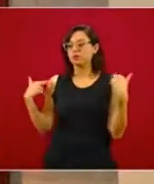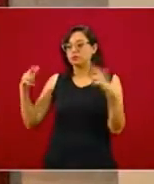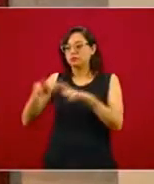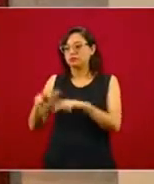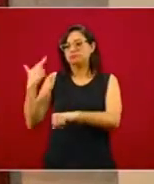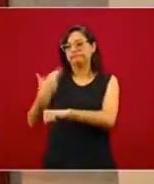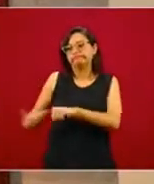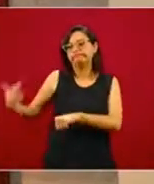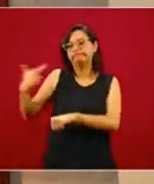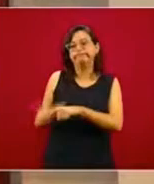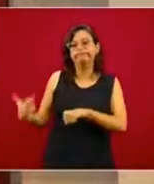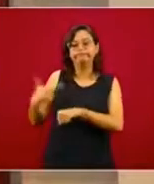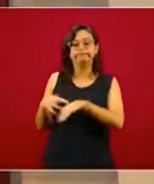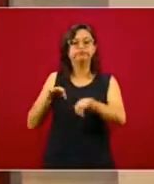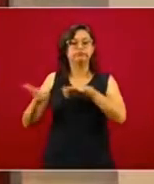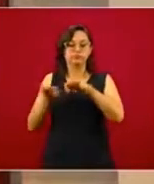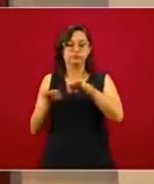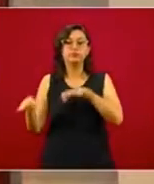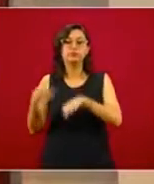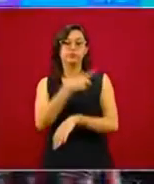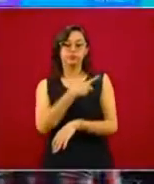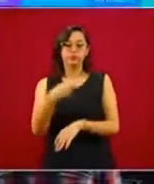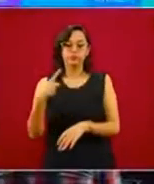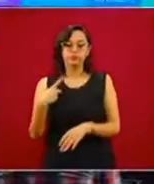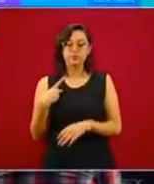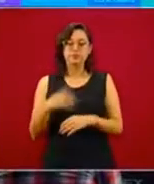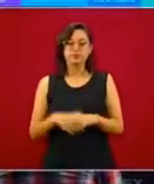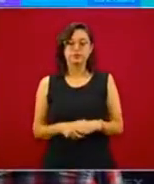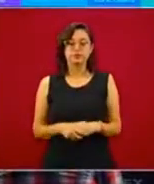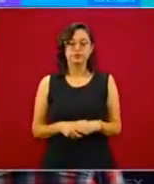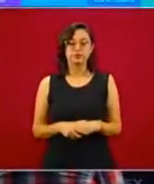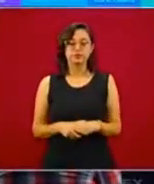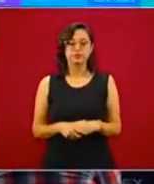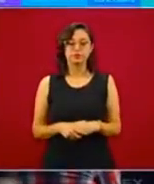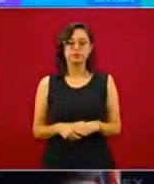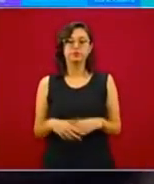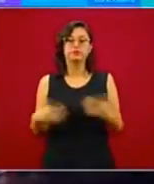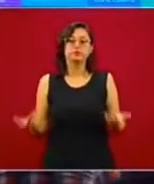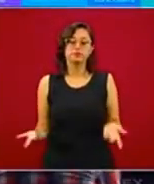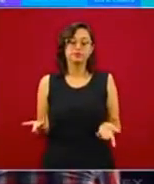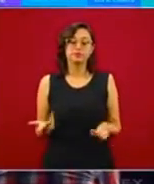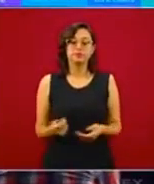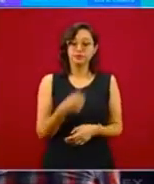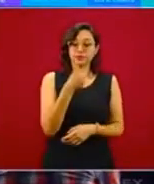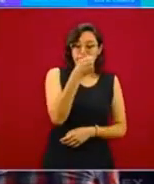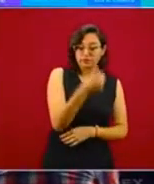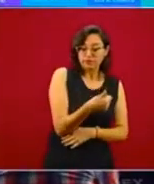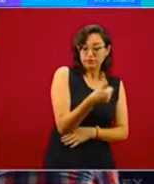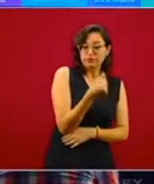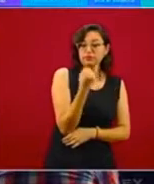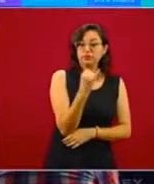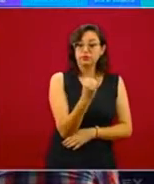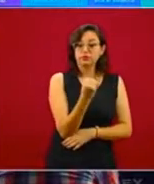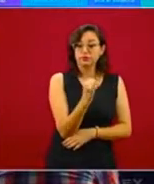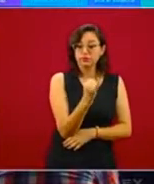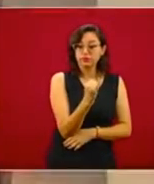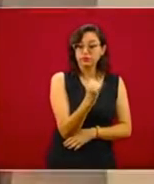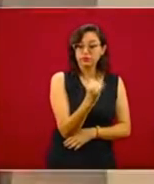due to the load of work that teachers will have, and indeed, and as of June